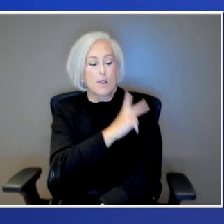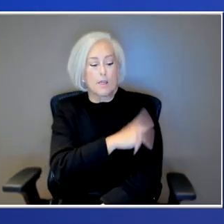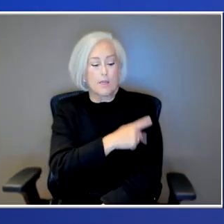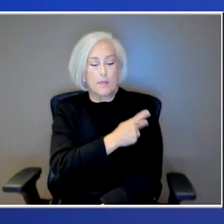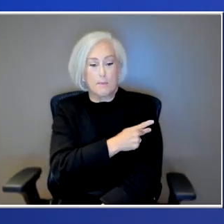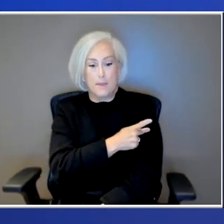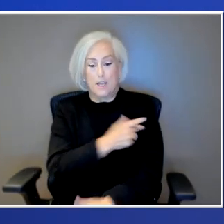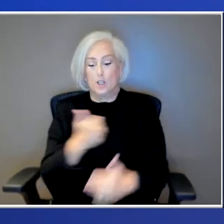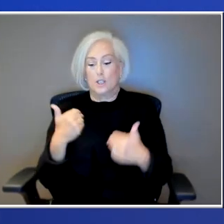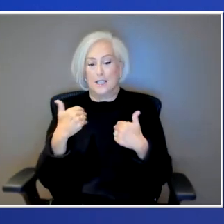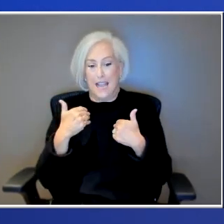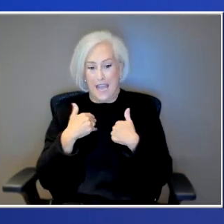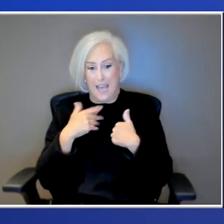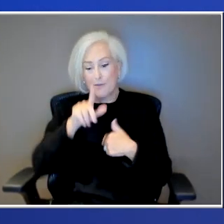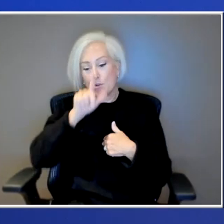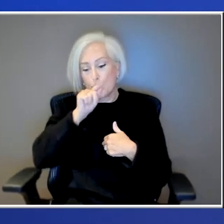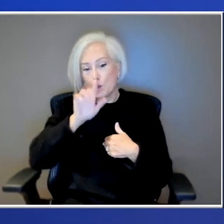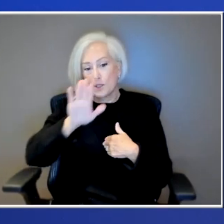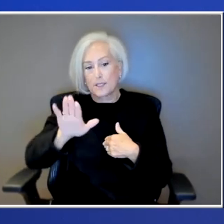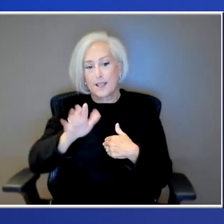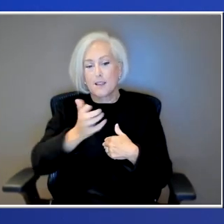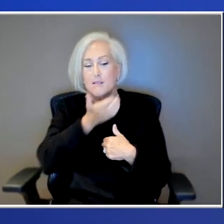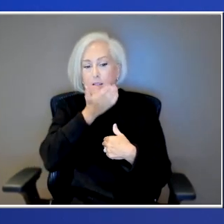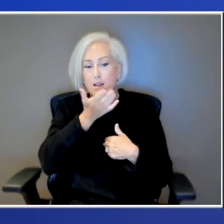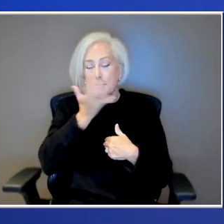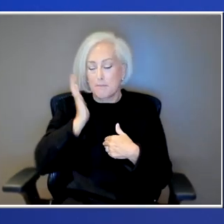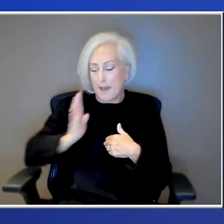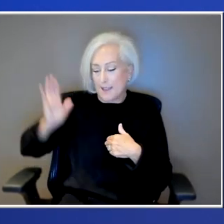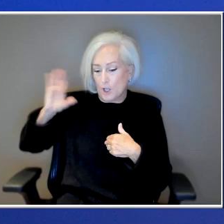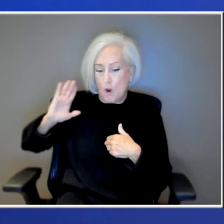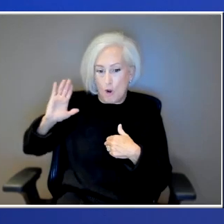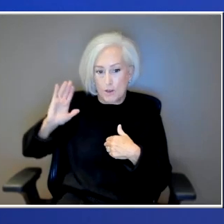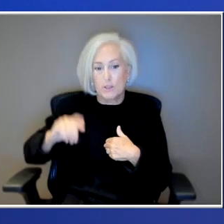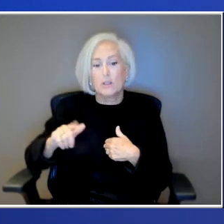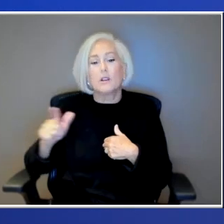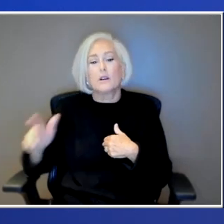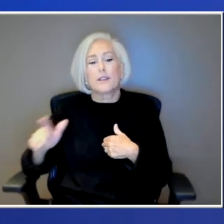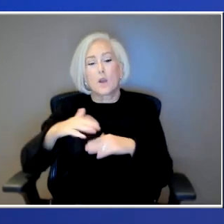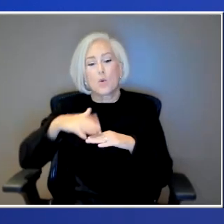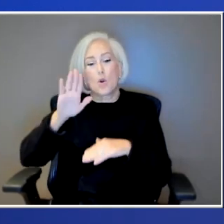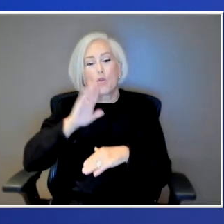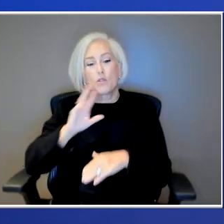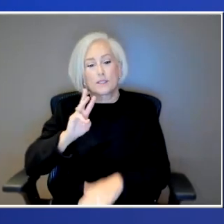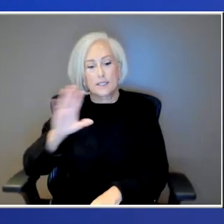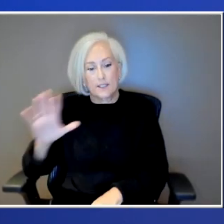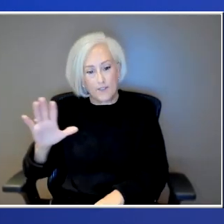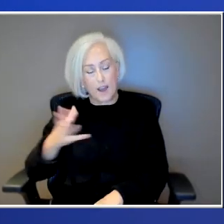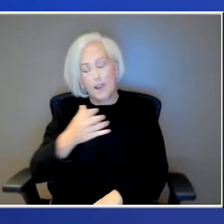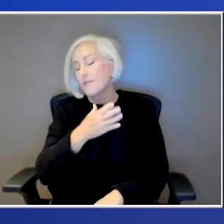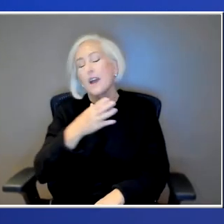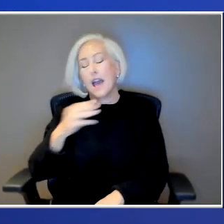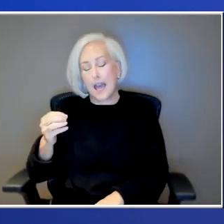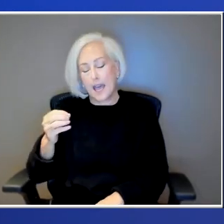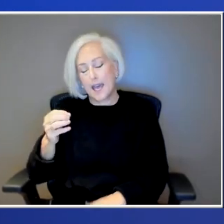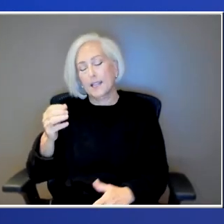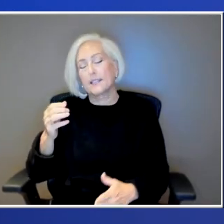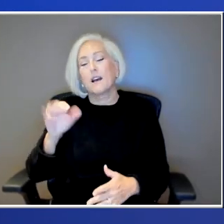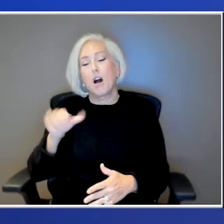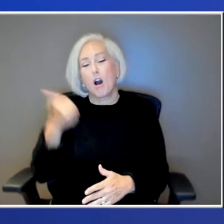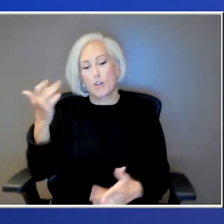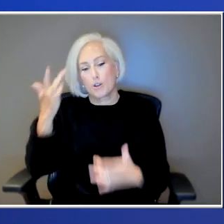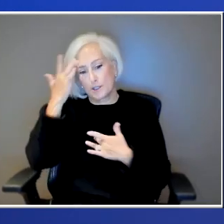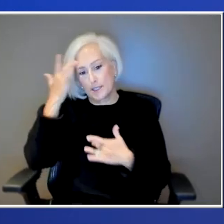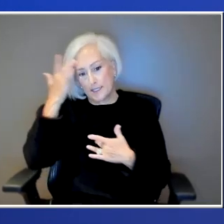was older, over 65, and did have some comorbid conditions, but does have severe disease from